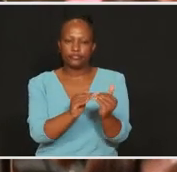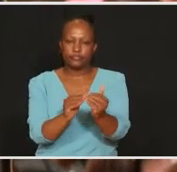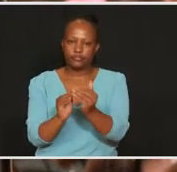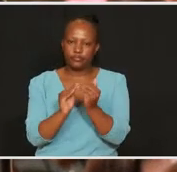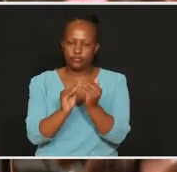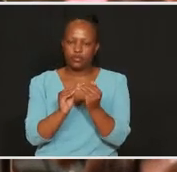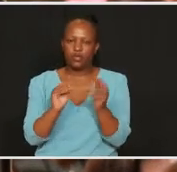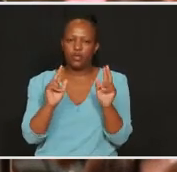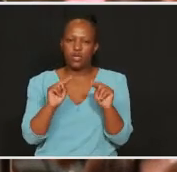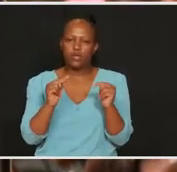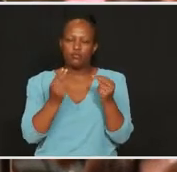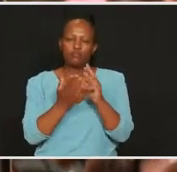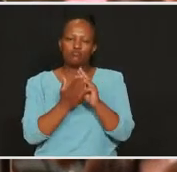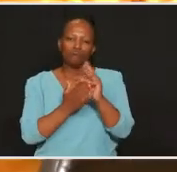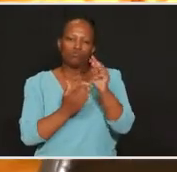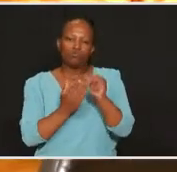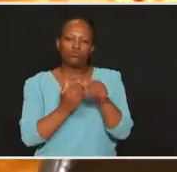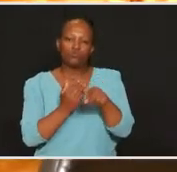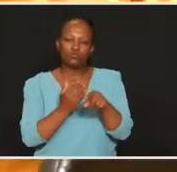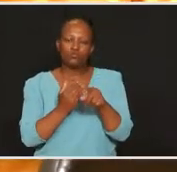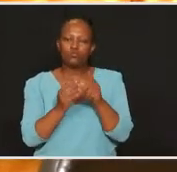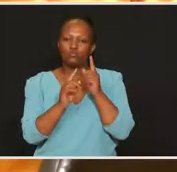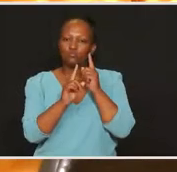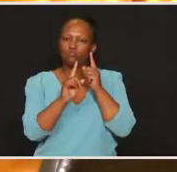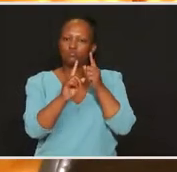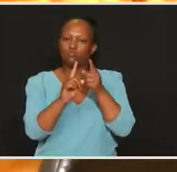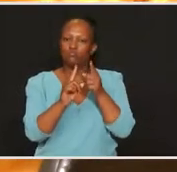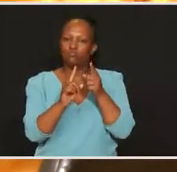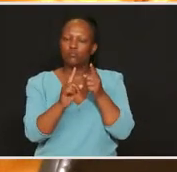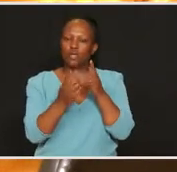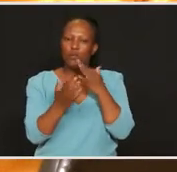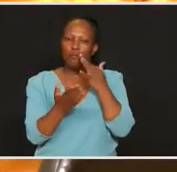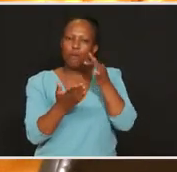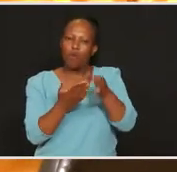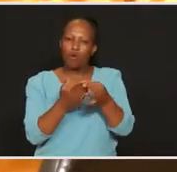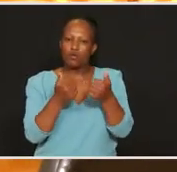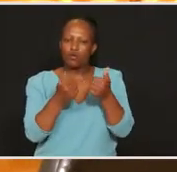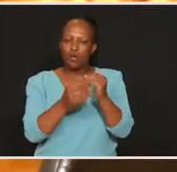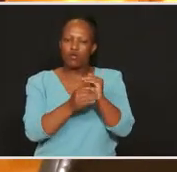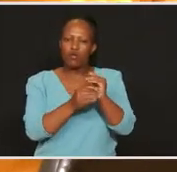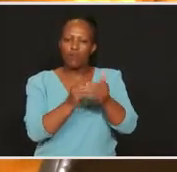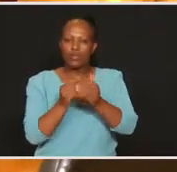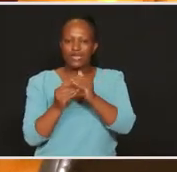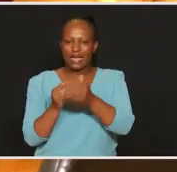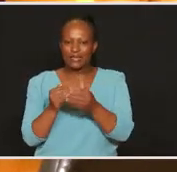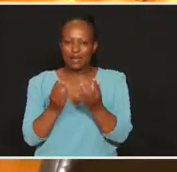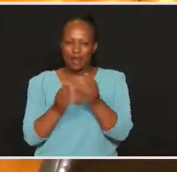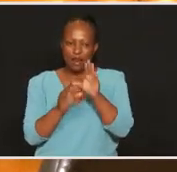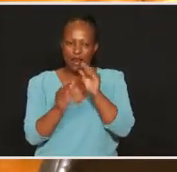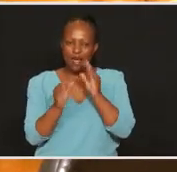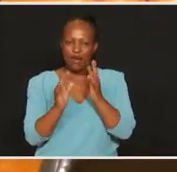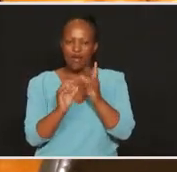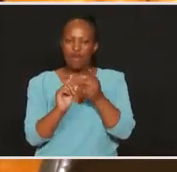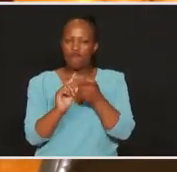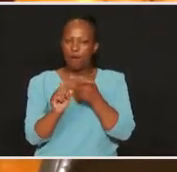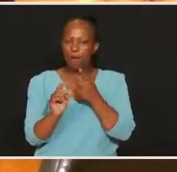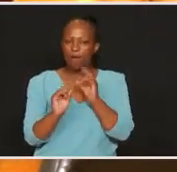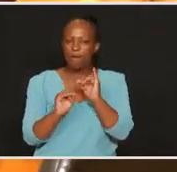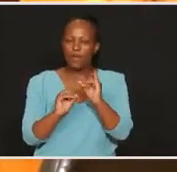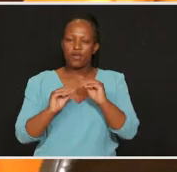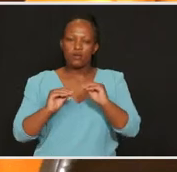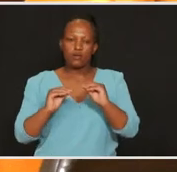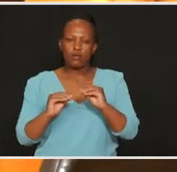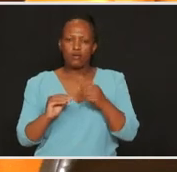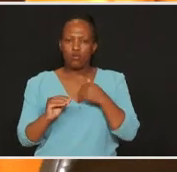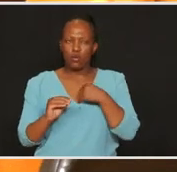that of the national curriculum statement may be intended as a noble proposition to protect Learners from Bad education but we recognize God's